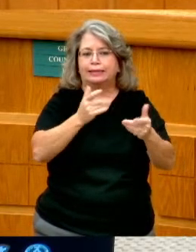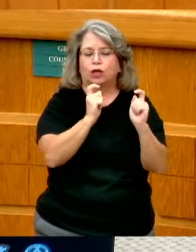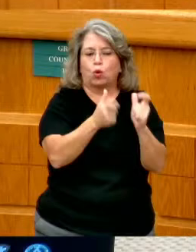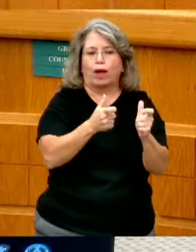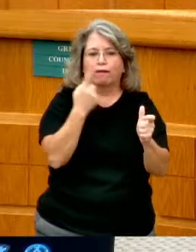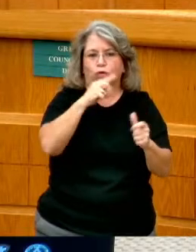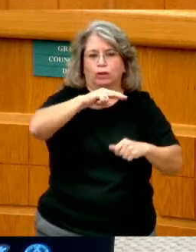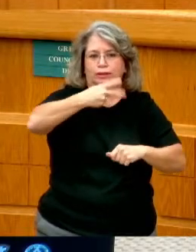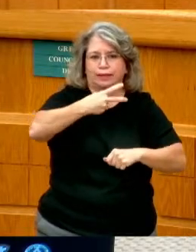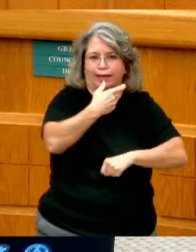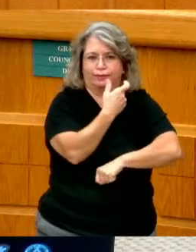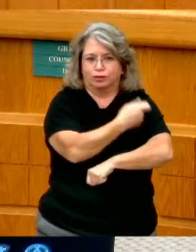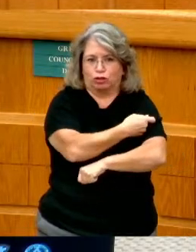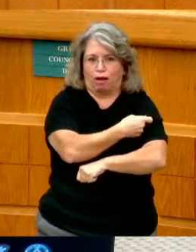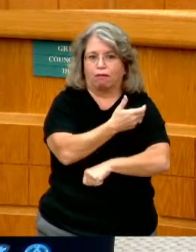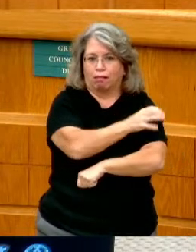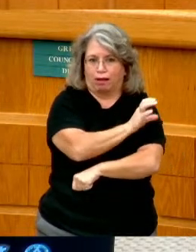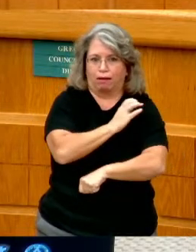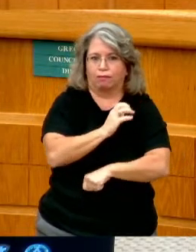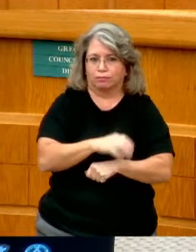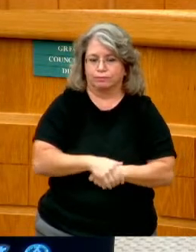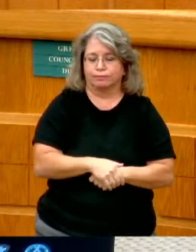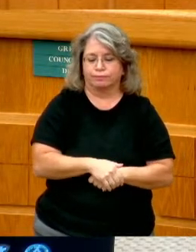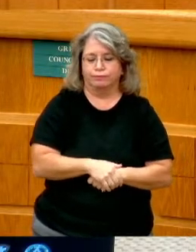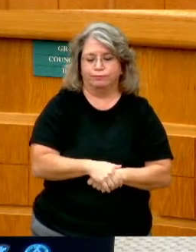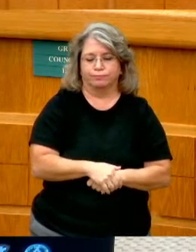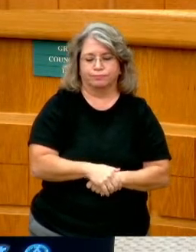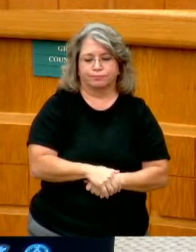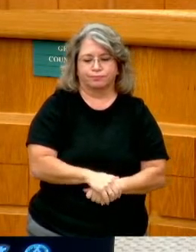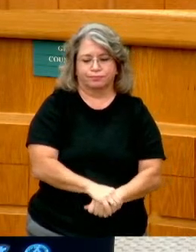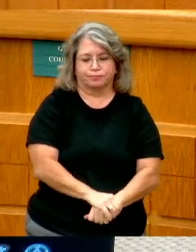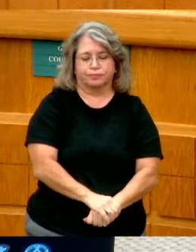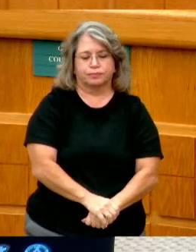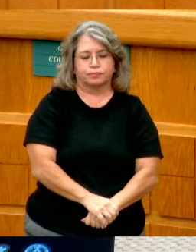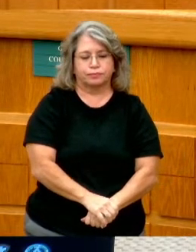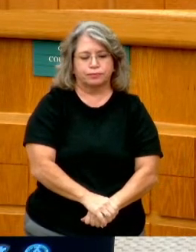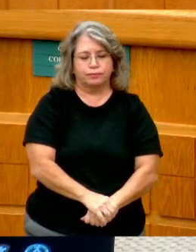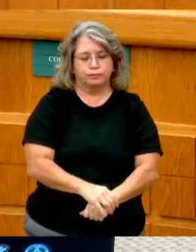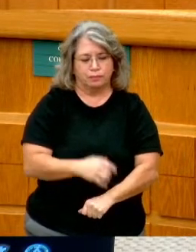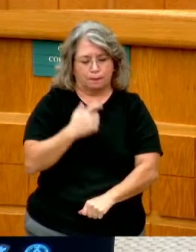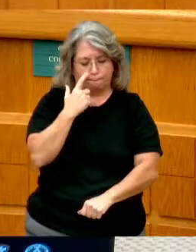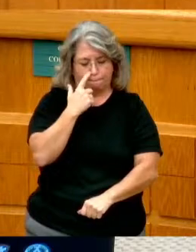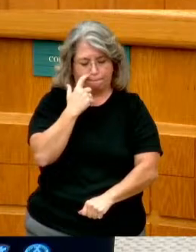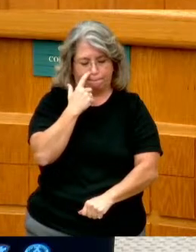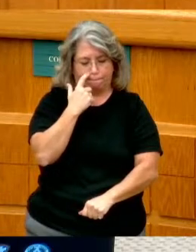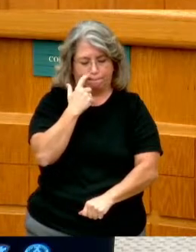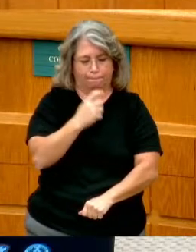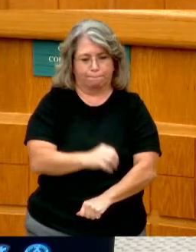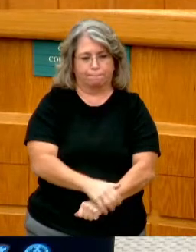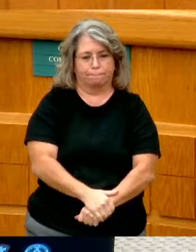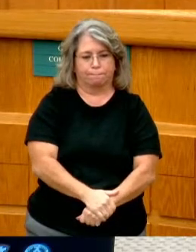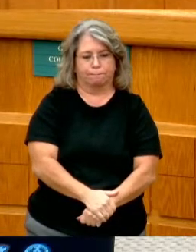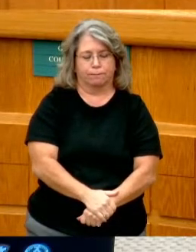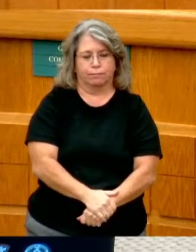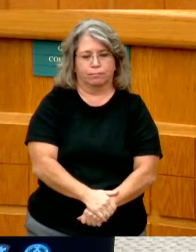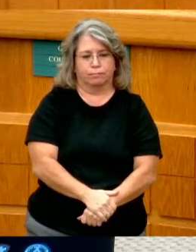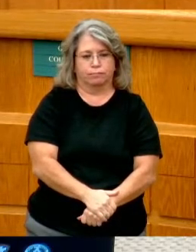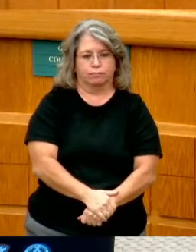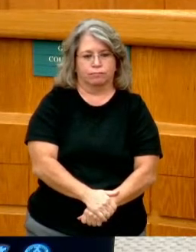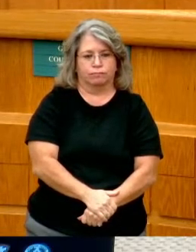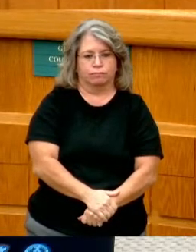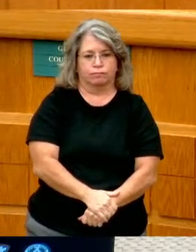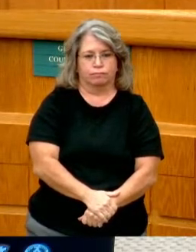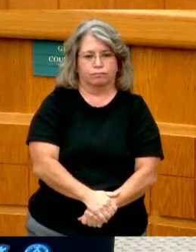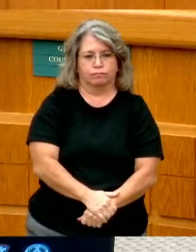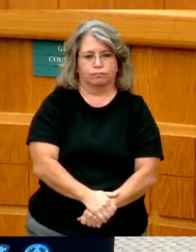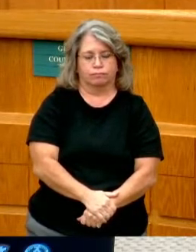clinic. ¿Puedo darle mi segunda dosis a otro miembro de la familia? No, esta es su segunda vacuna y la única razón por la que podemos administrar la